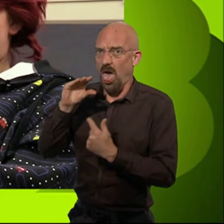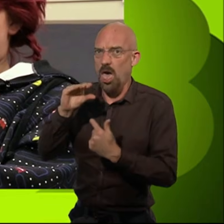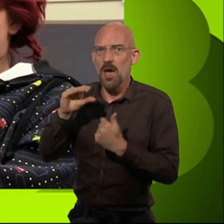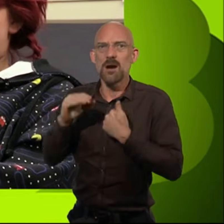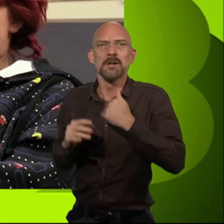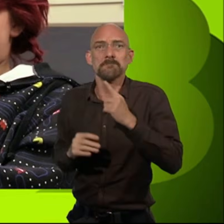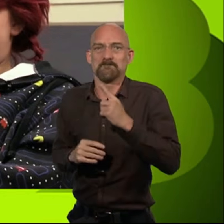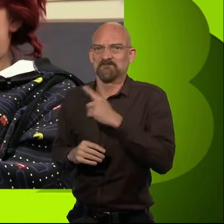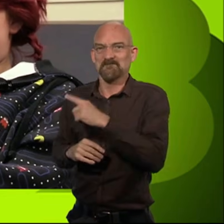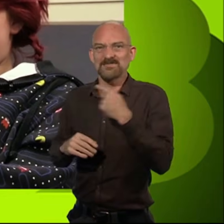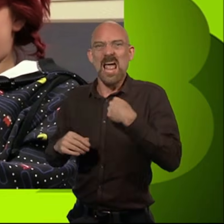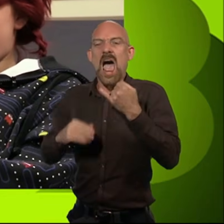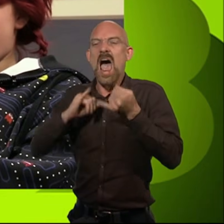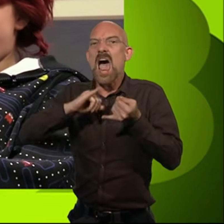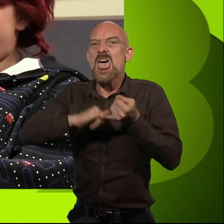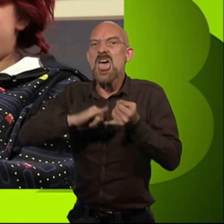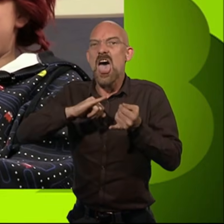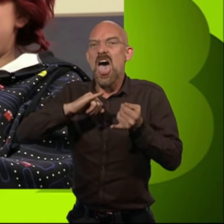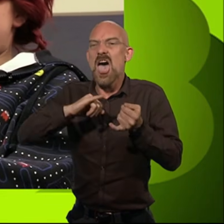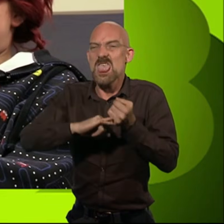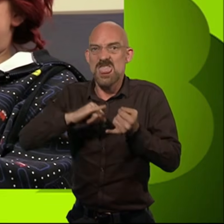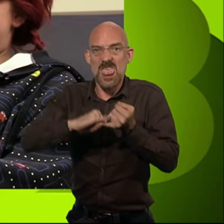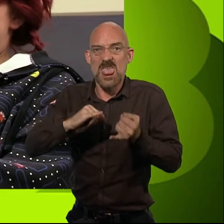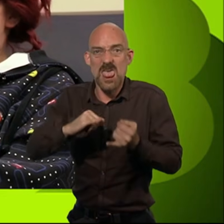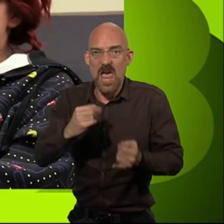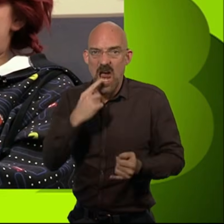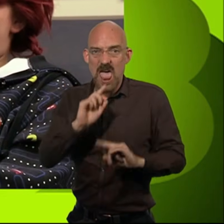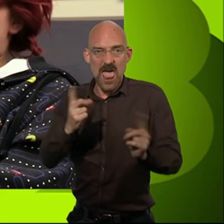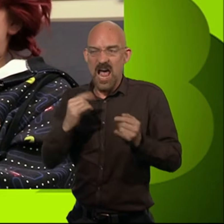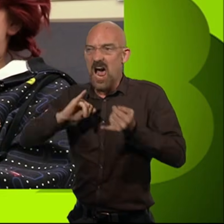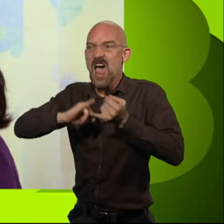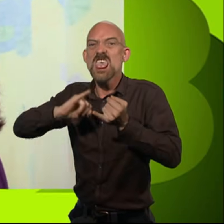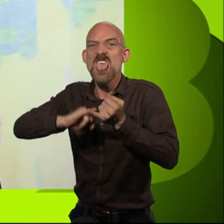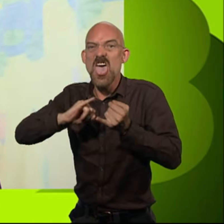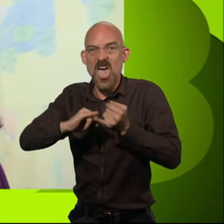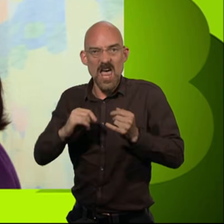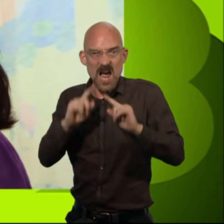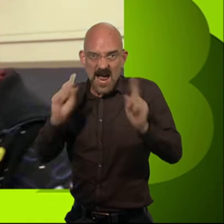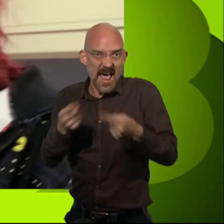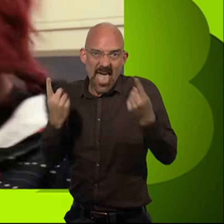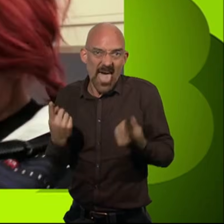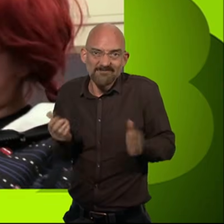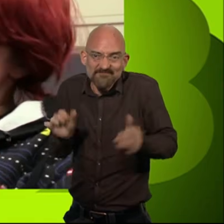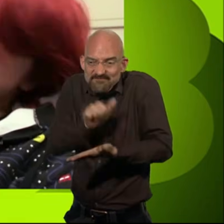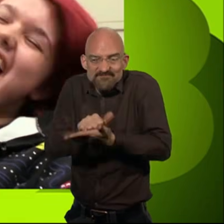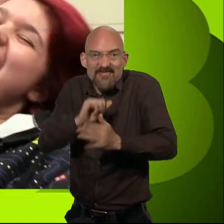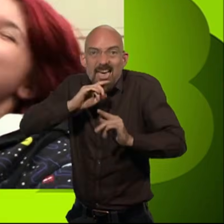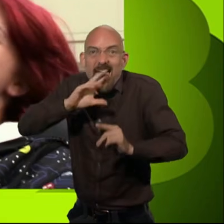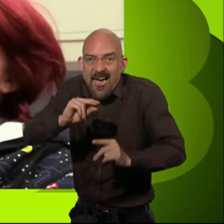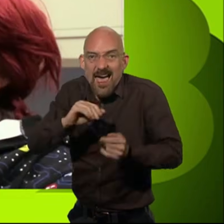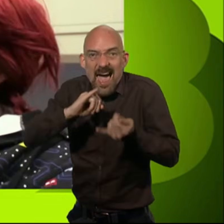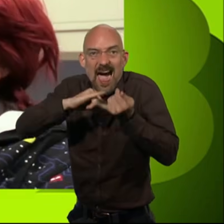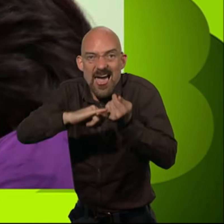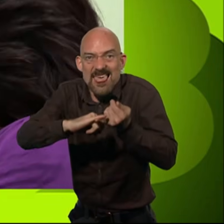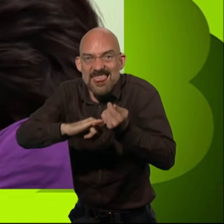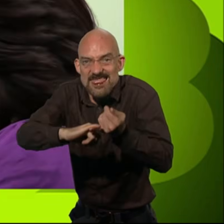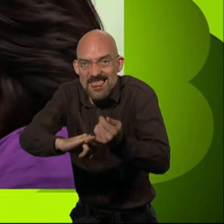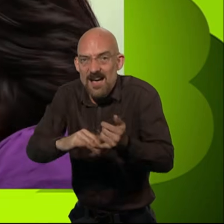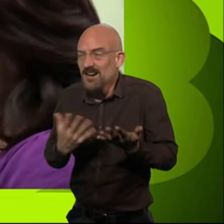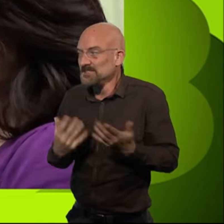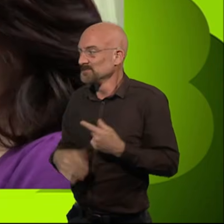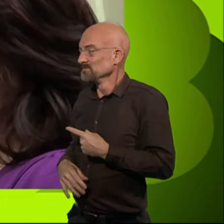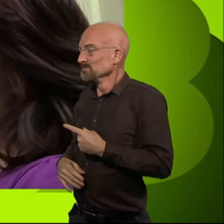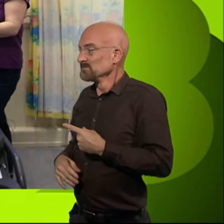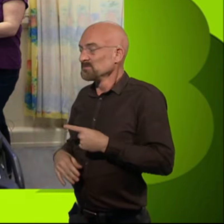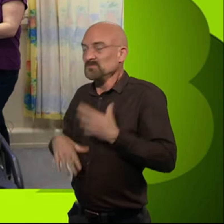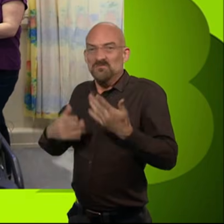like S's. I can't say S's properly. Well, you do something silly once, and then you learn from it. I can't